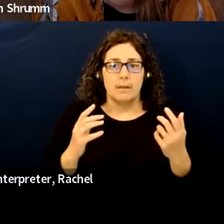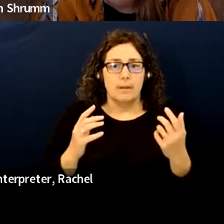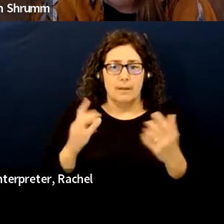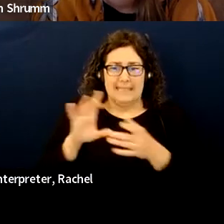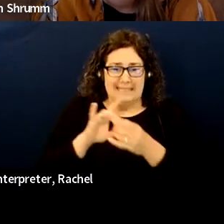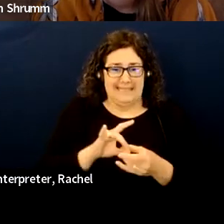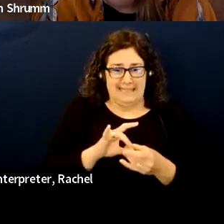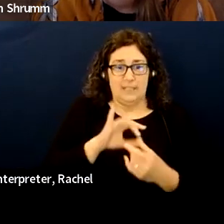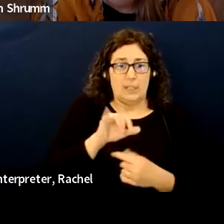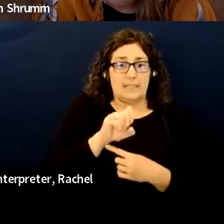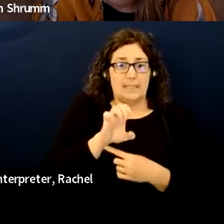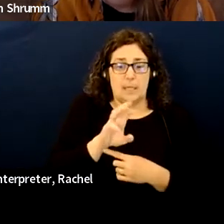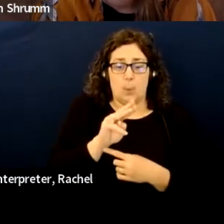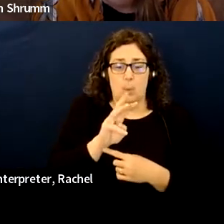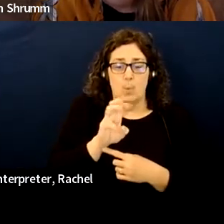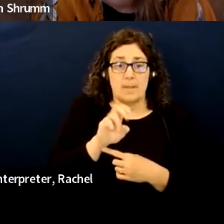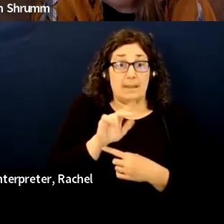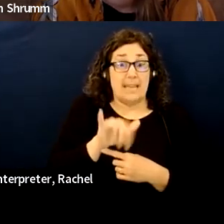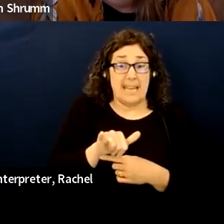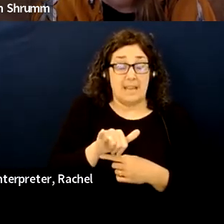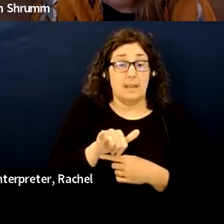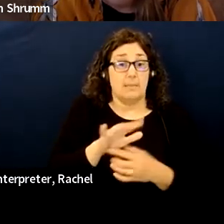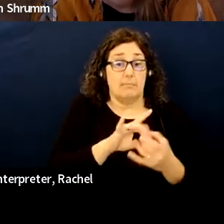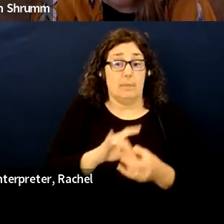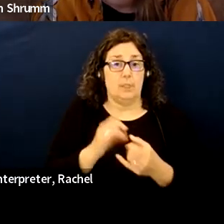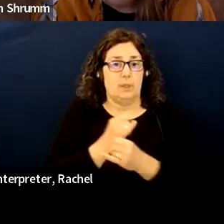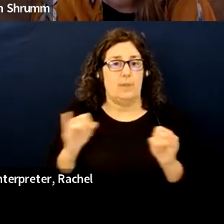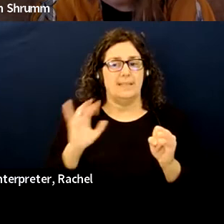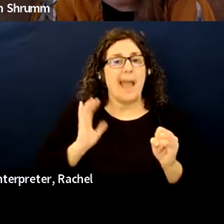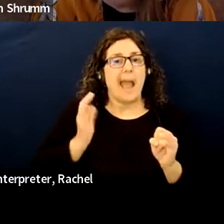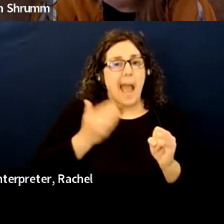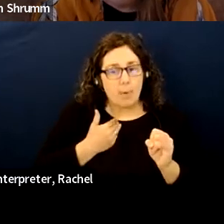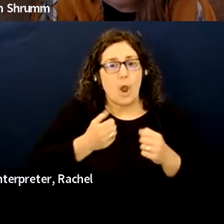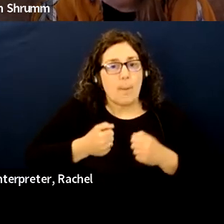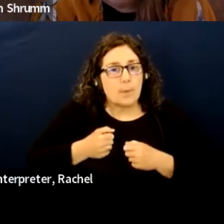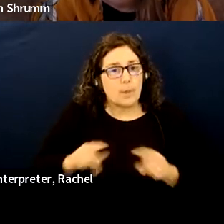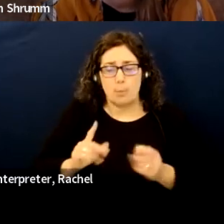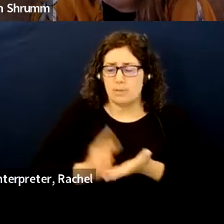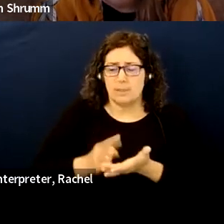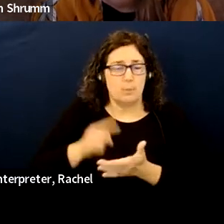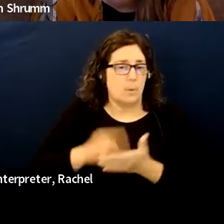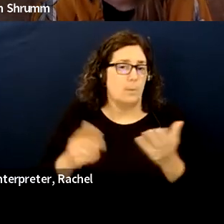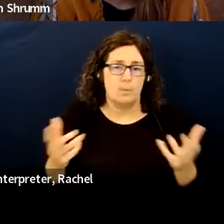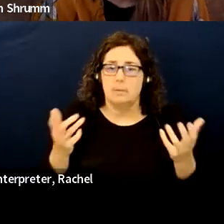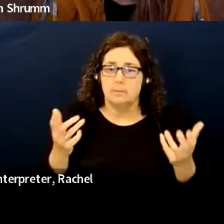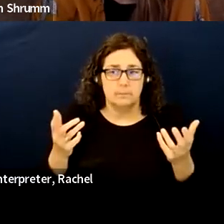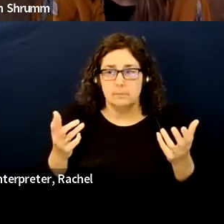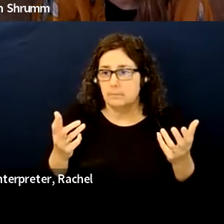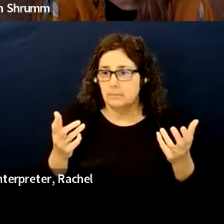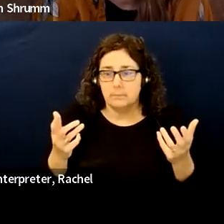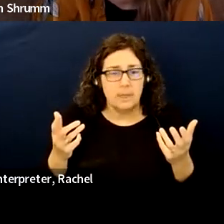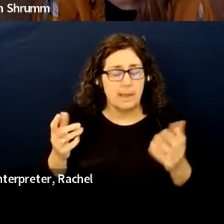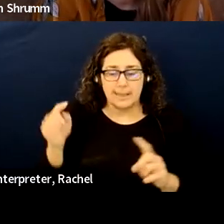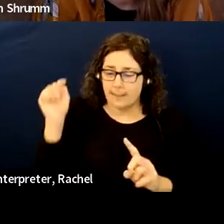sort of Jesse Wente's comment on sovereignty, it's kind of our sovereign space. It's like we talk about what we want to. It's